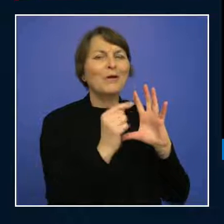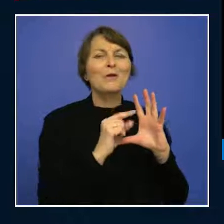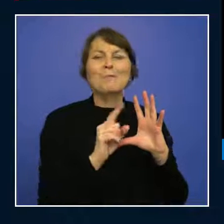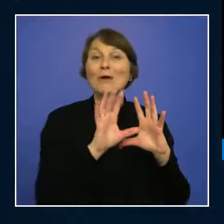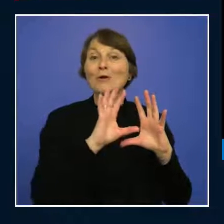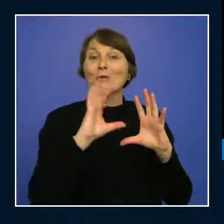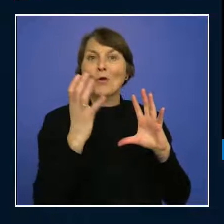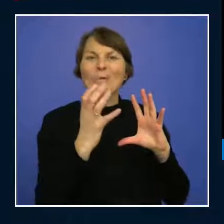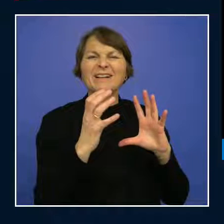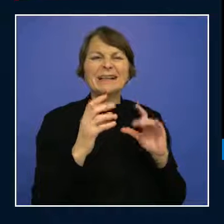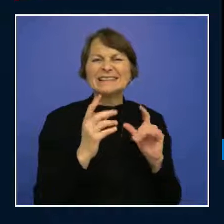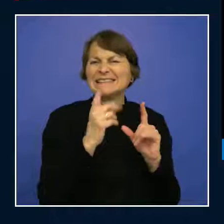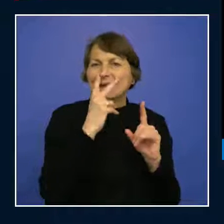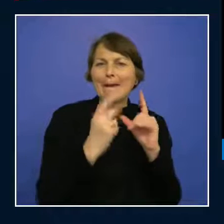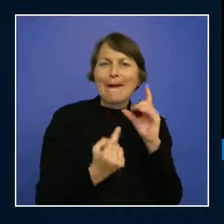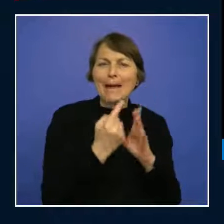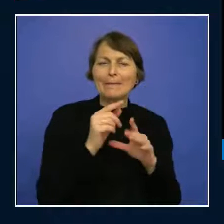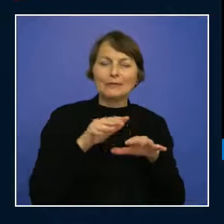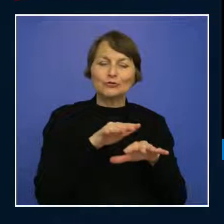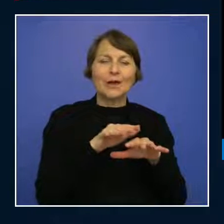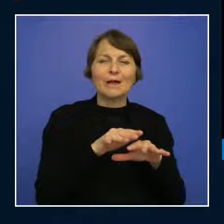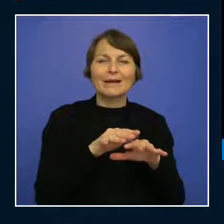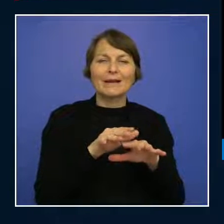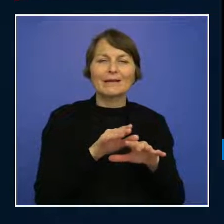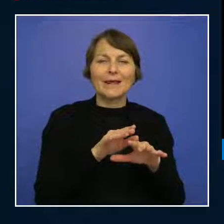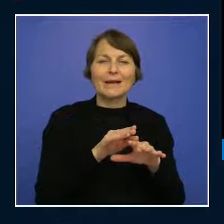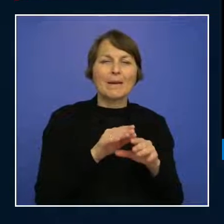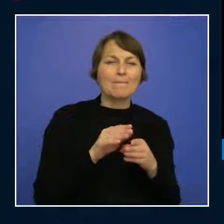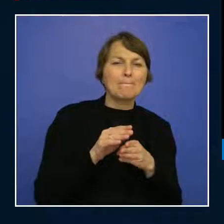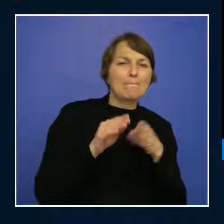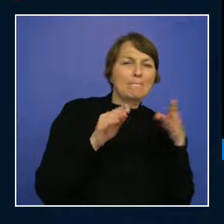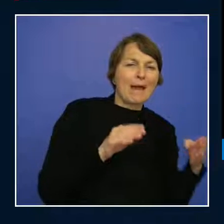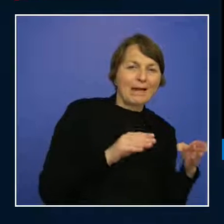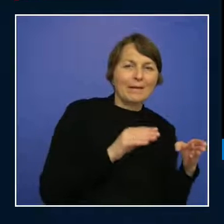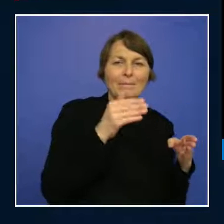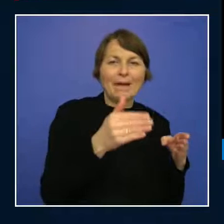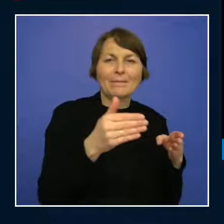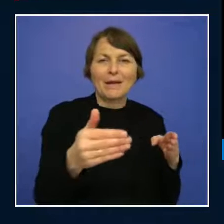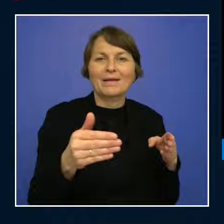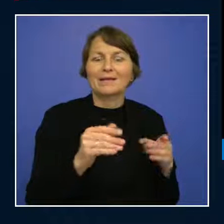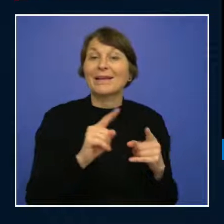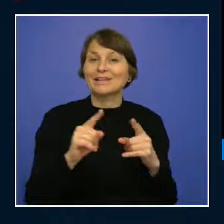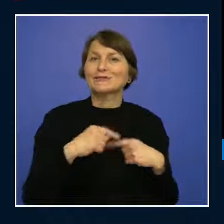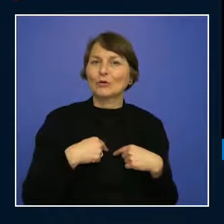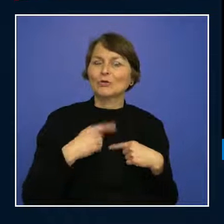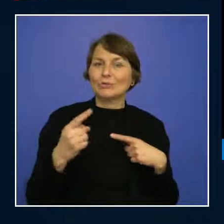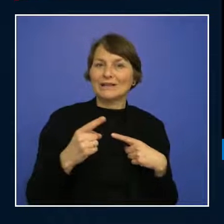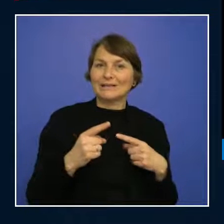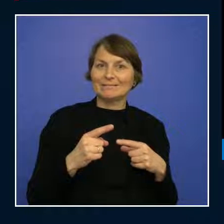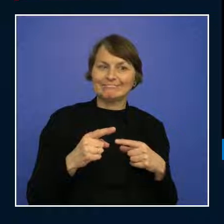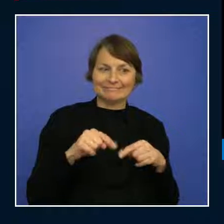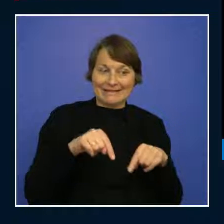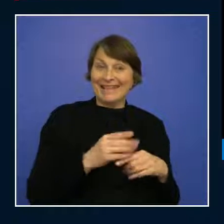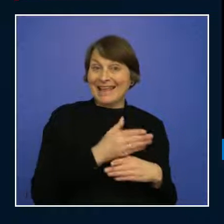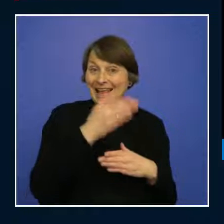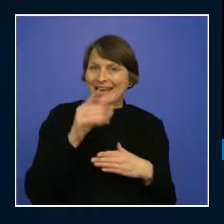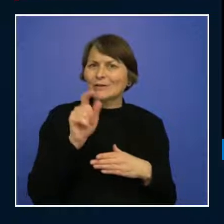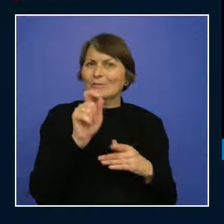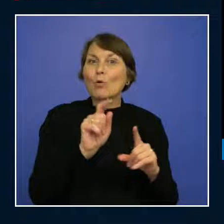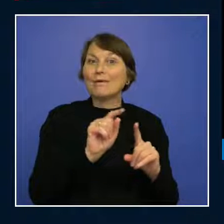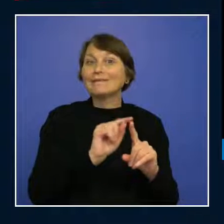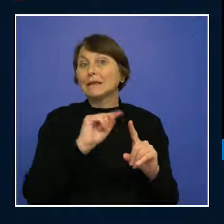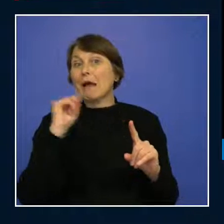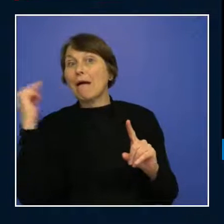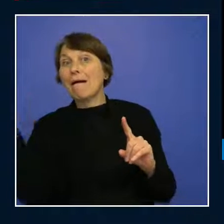So performance might have been fast on the initial connection with Traffic Manager, but then was really slow if that endpoint was the other side of the